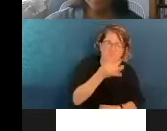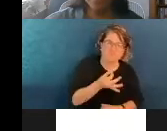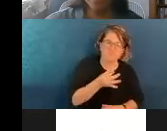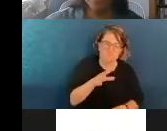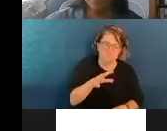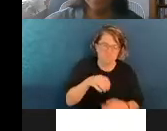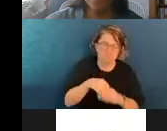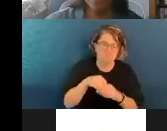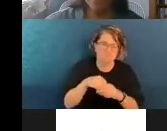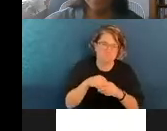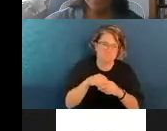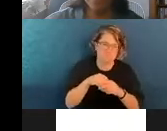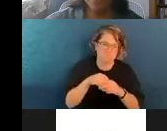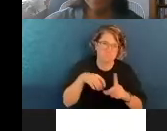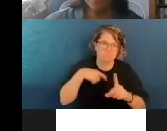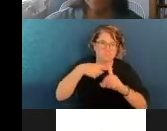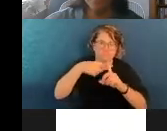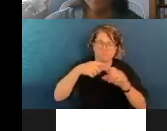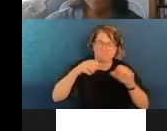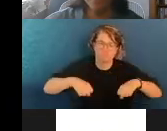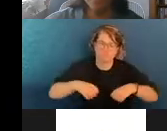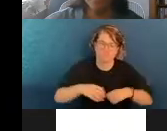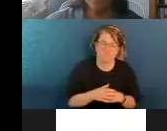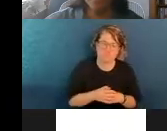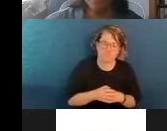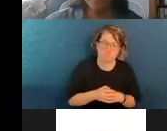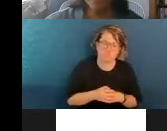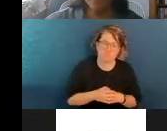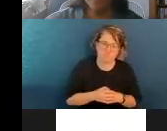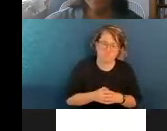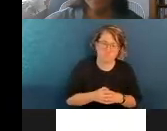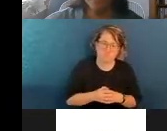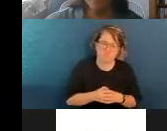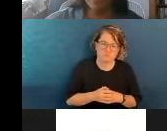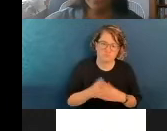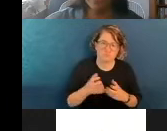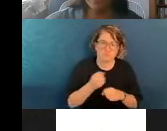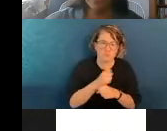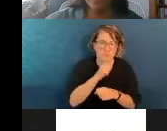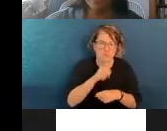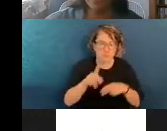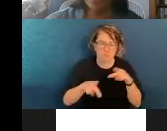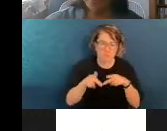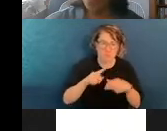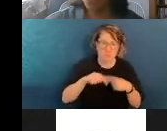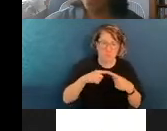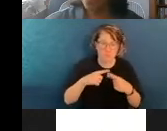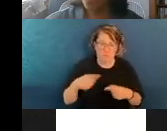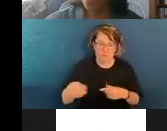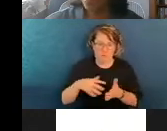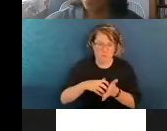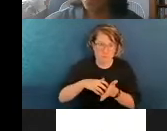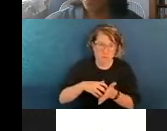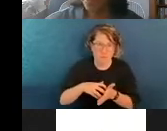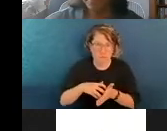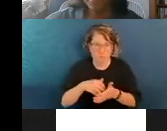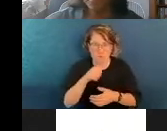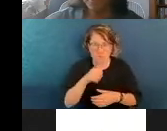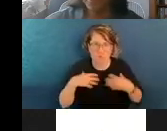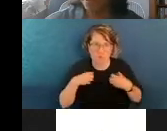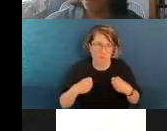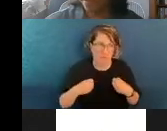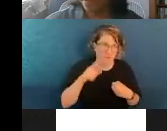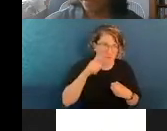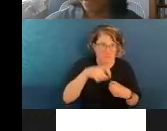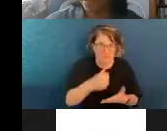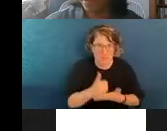to maintain their dignity when they are seeking care and at their most vulnerable. We can, as individuals